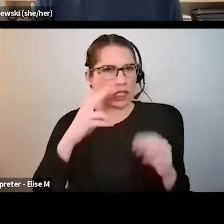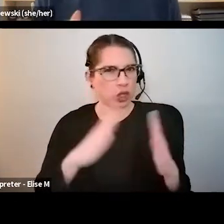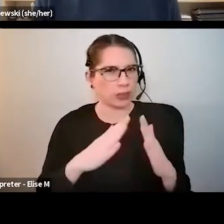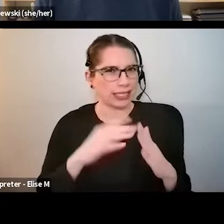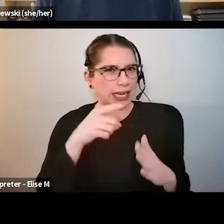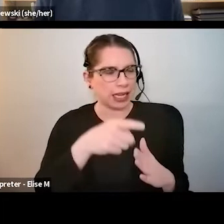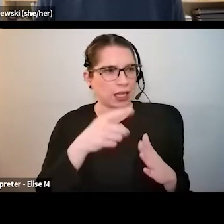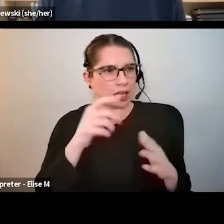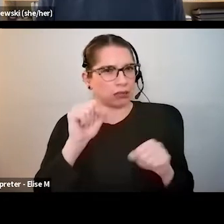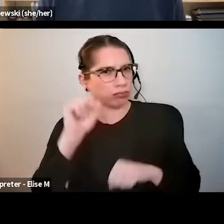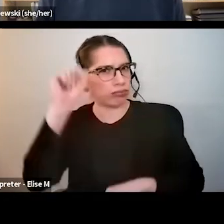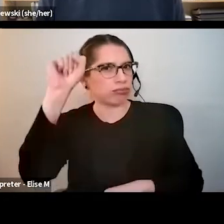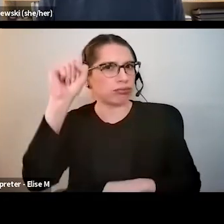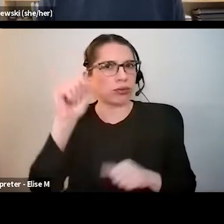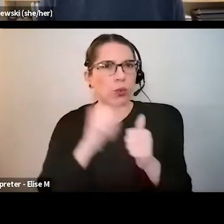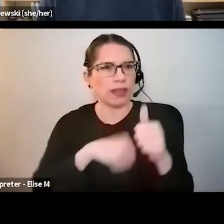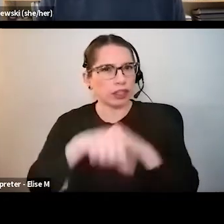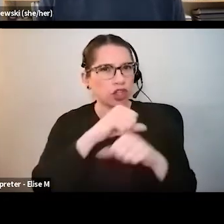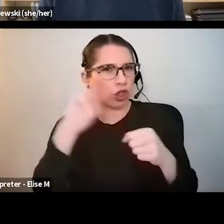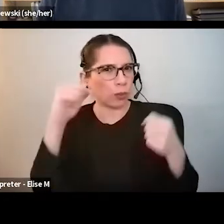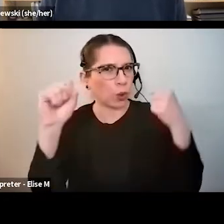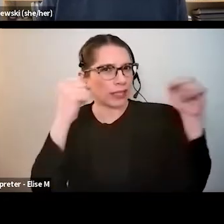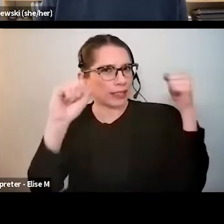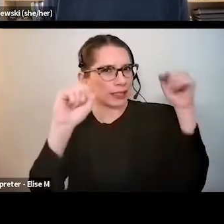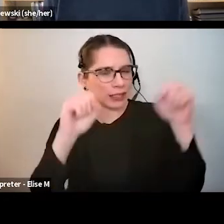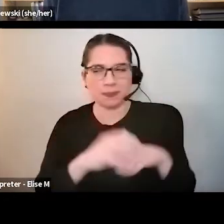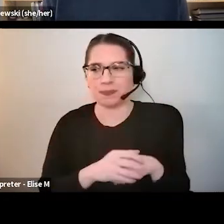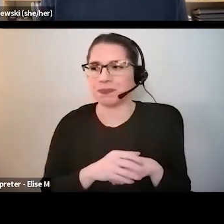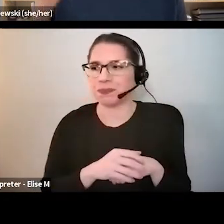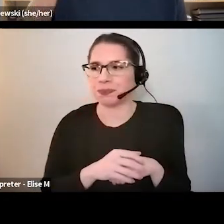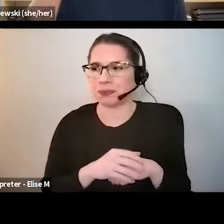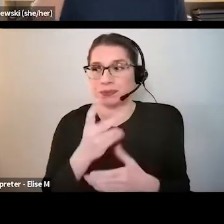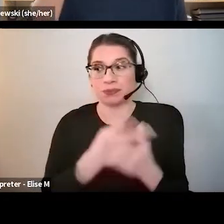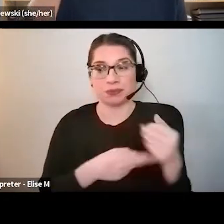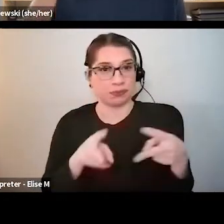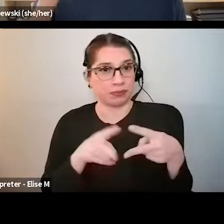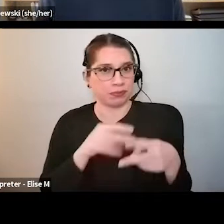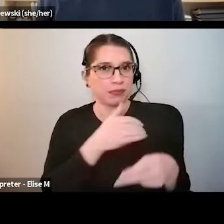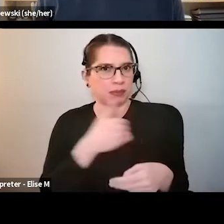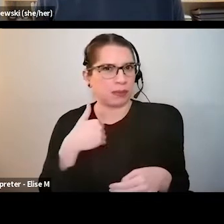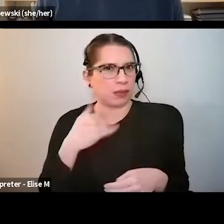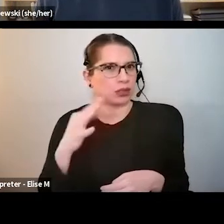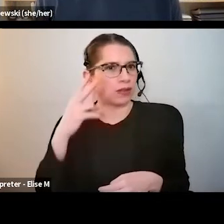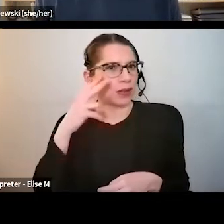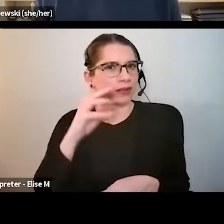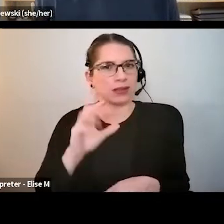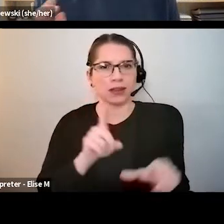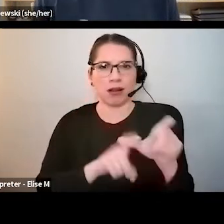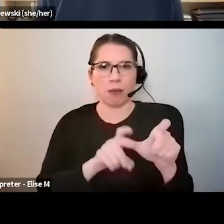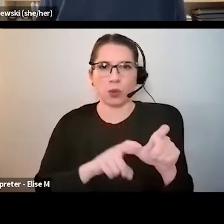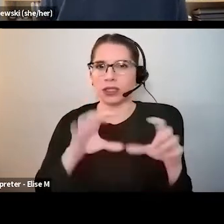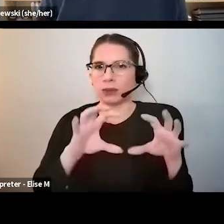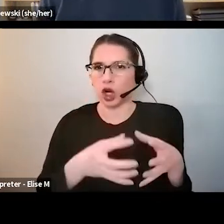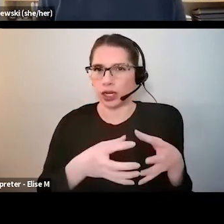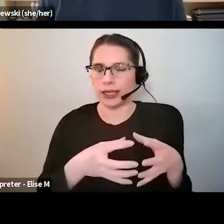of like-minded protesters. Kahlo and Rivera were members of the Mexican Communist Party, and they